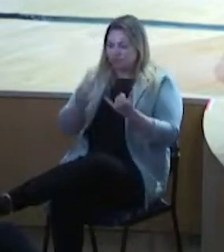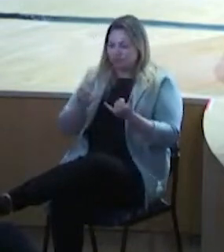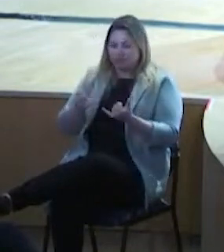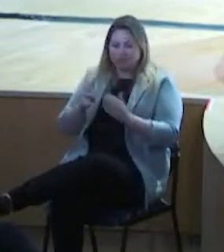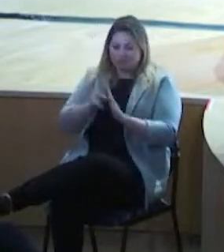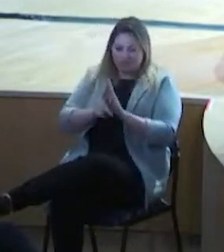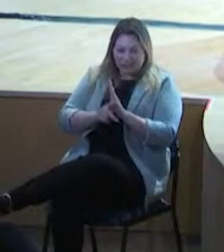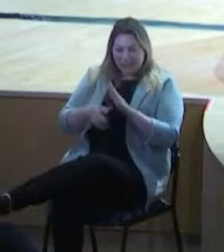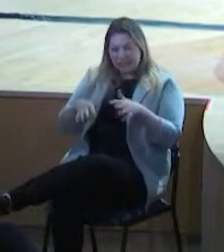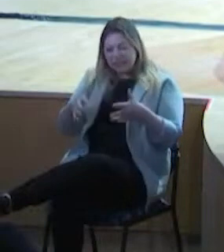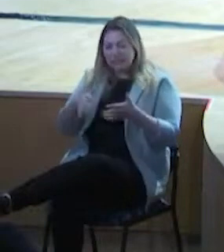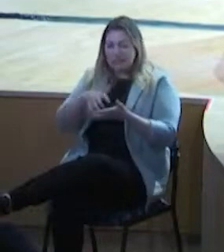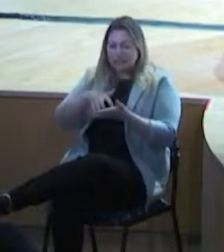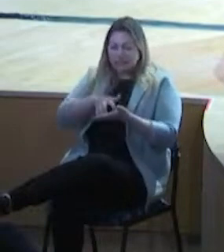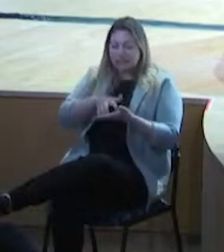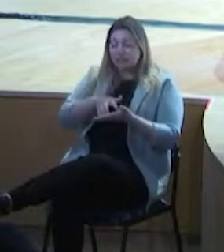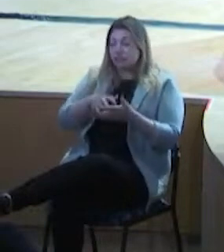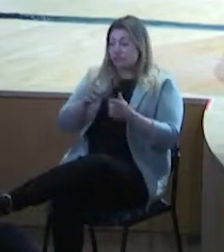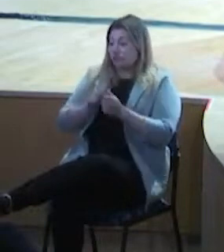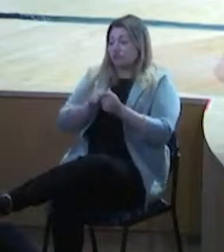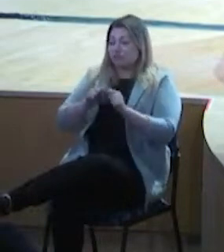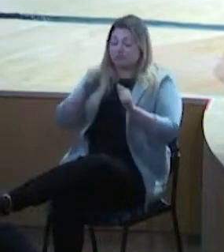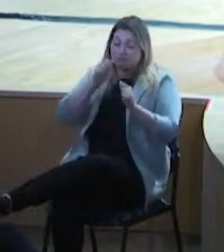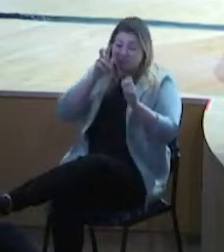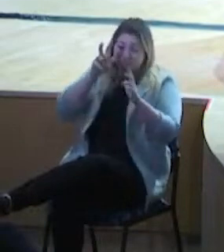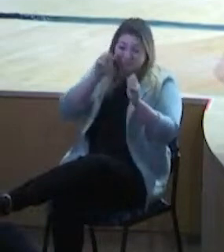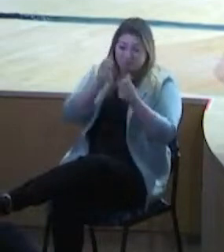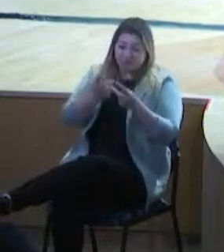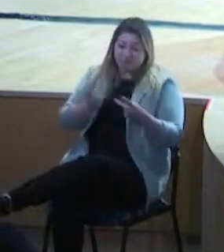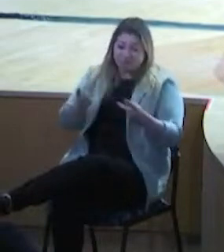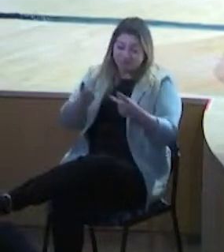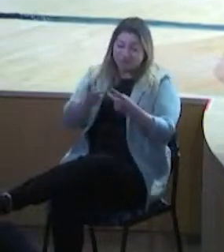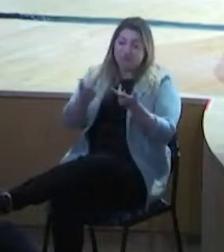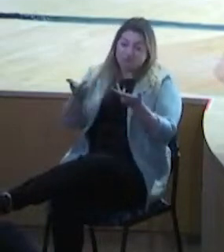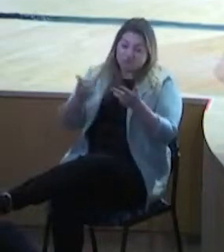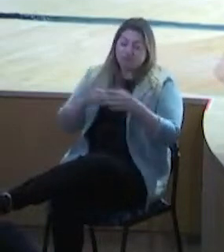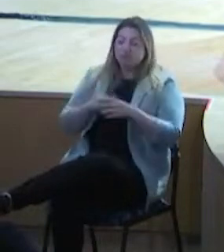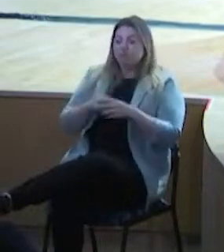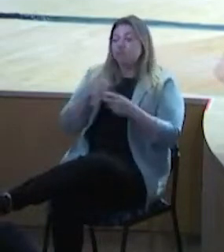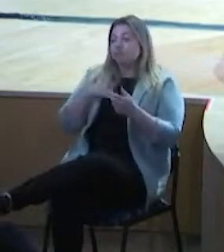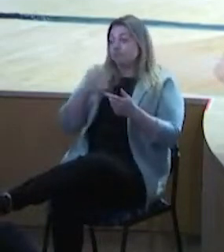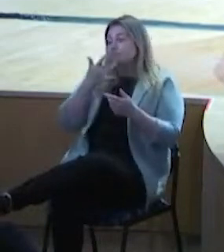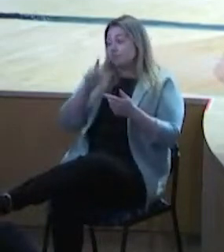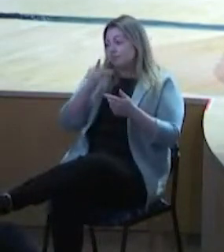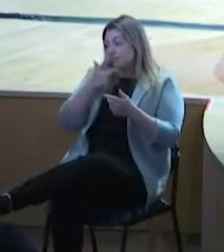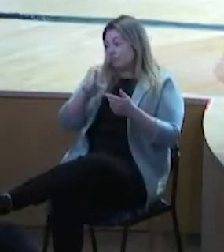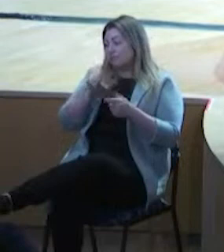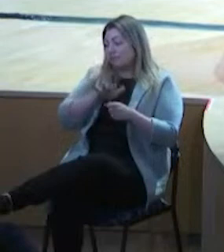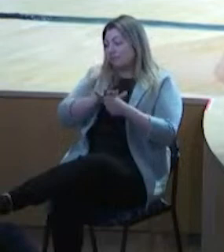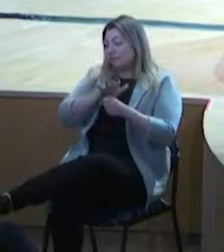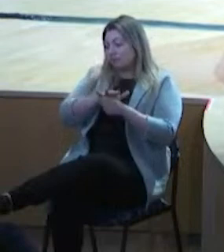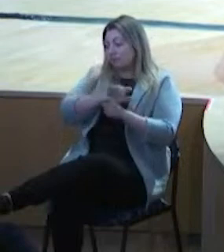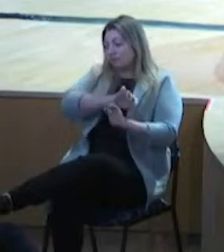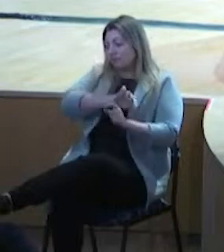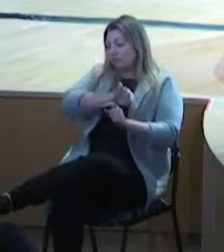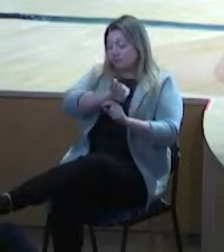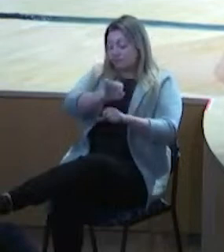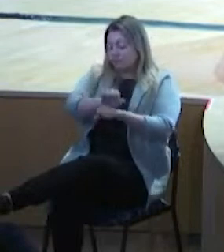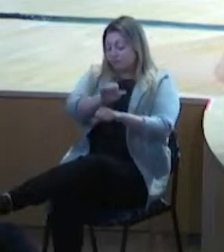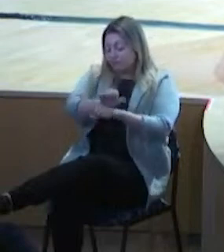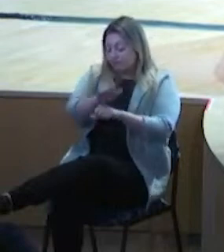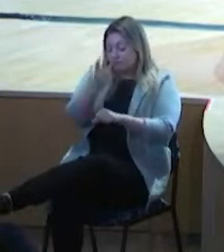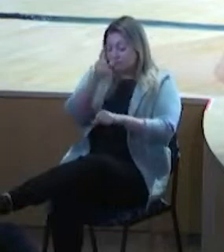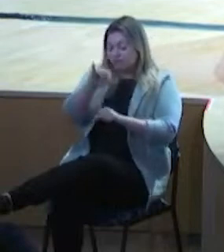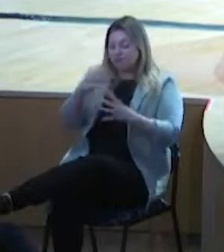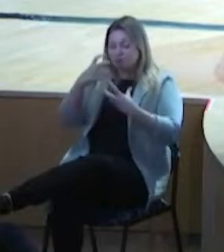policies around such a magical place. So I am fortunate enough to be able to work in this